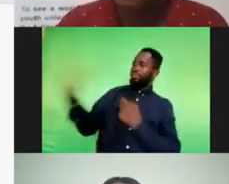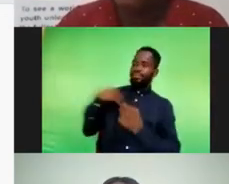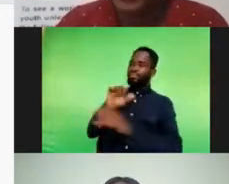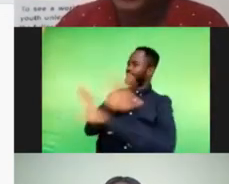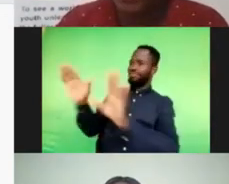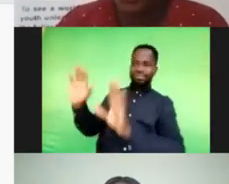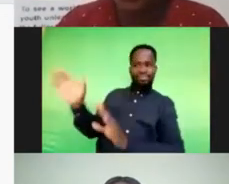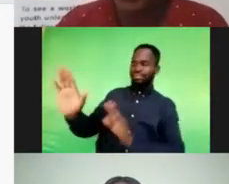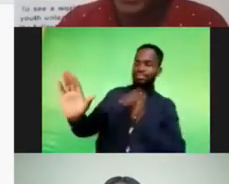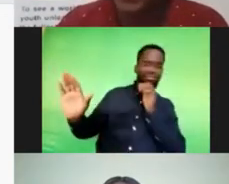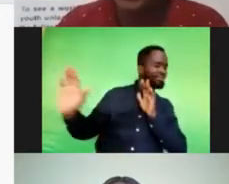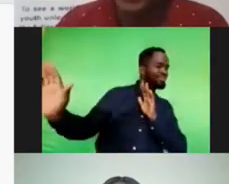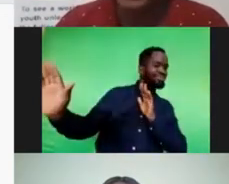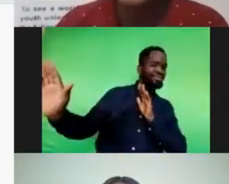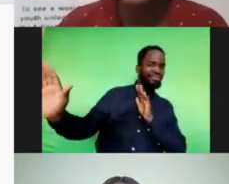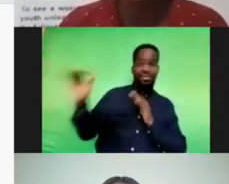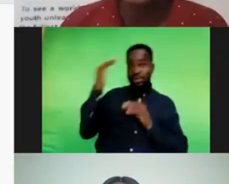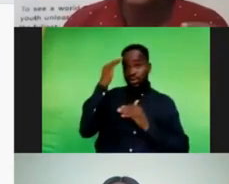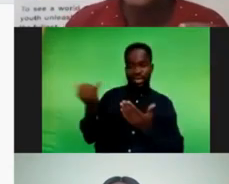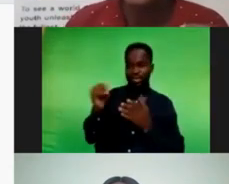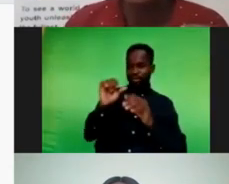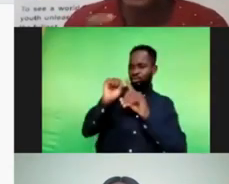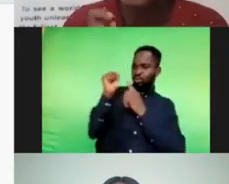to the deficit in social skills and their